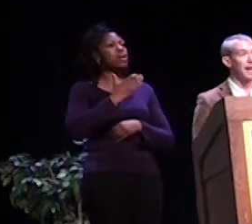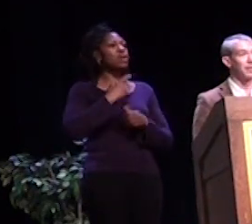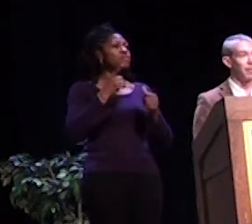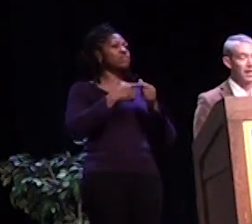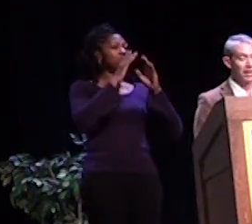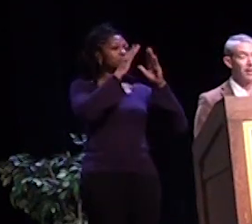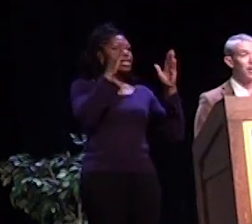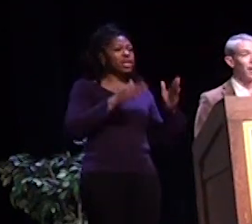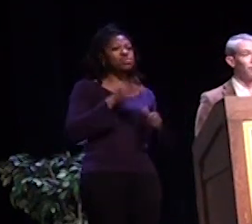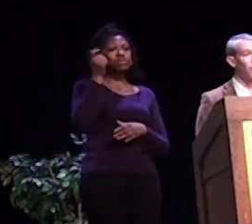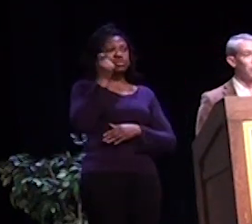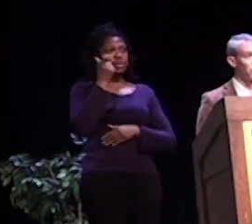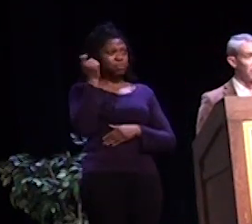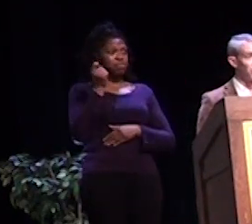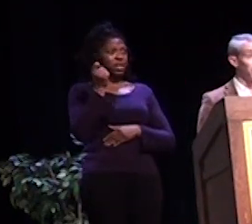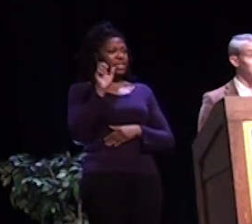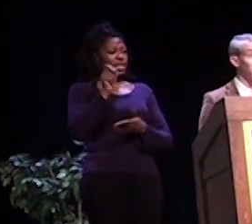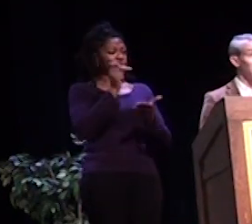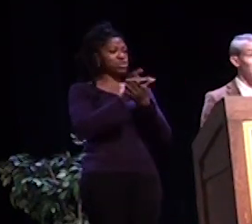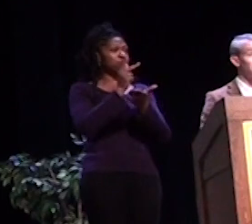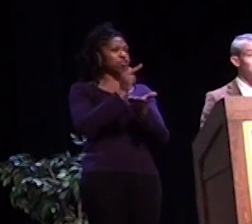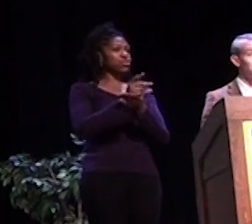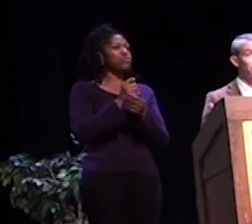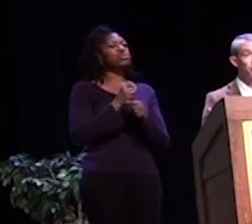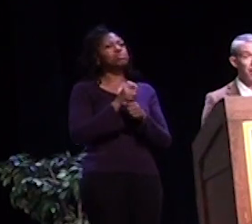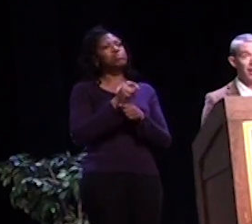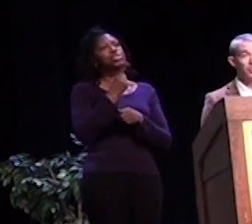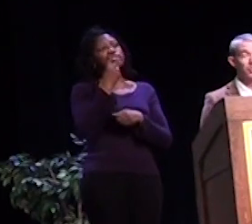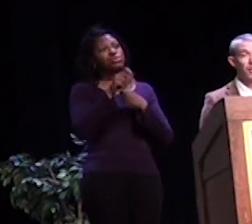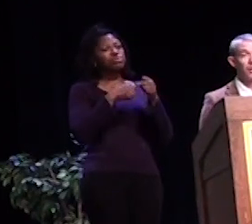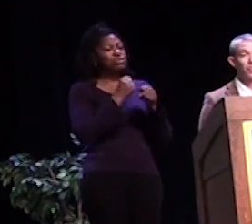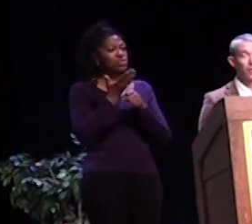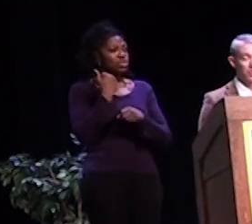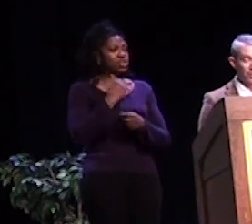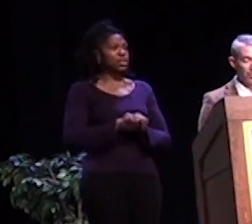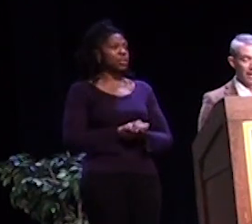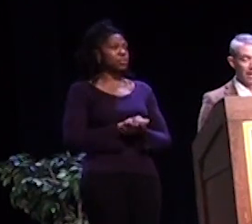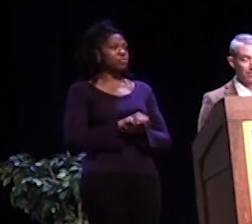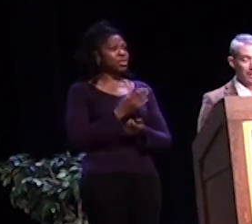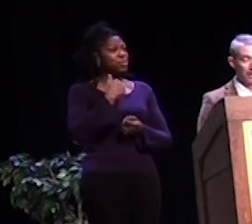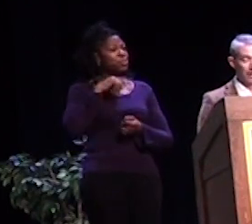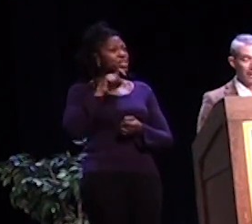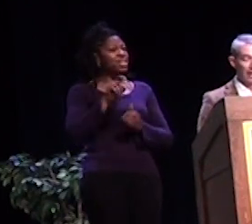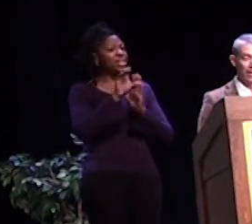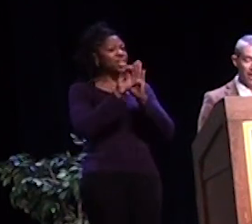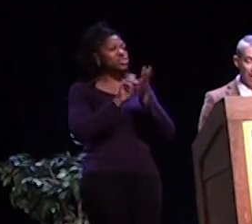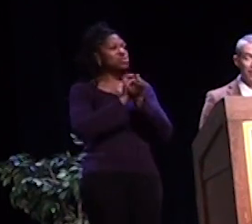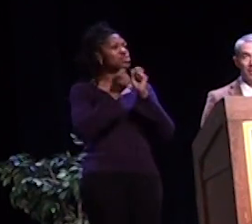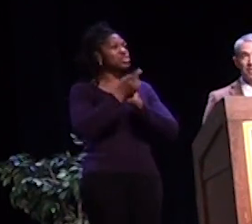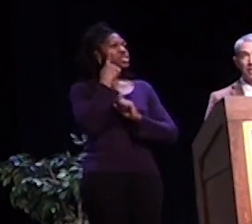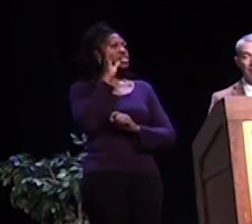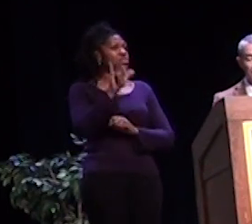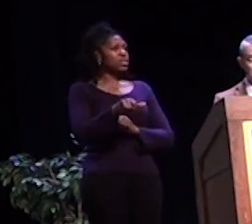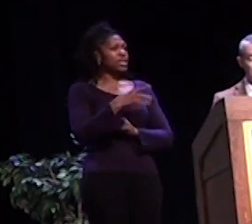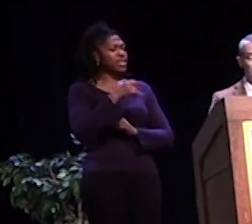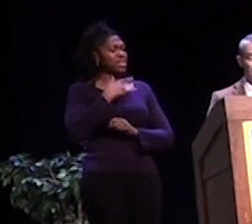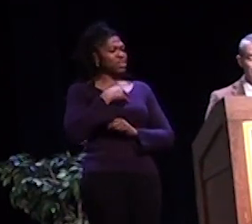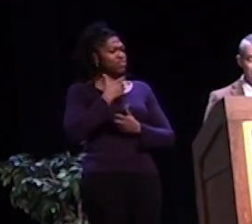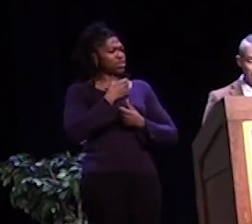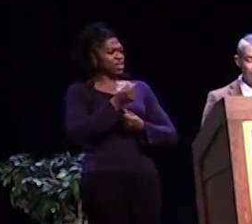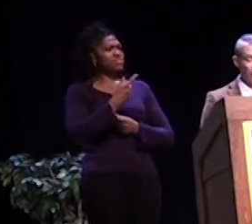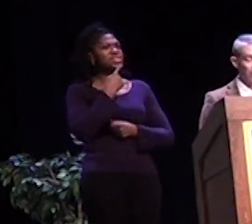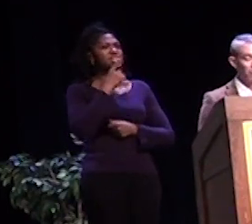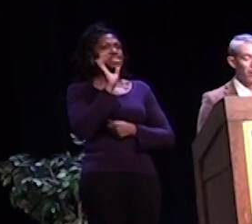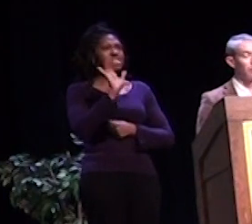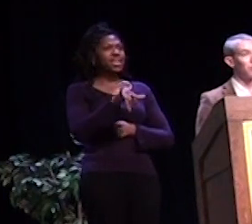That was back in May of 2022. It took a constitutional change for us to do that. And I can confidently say that